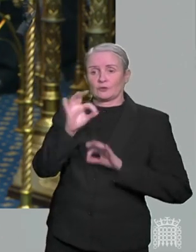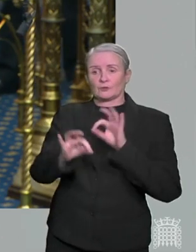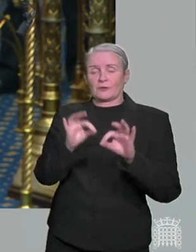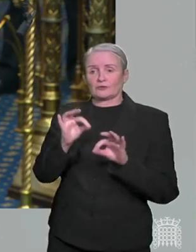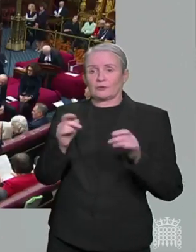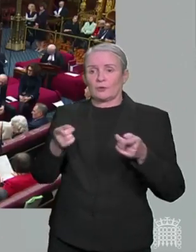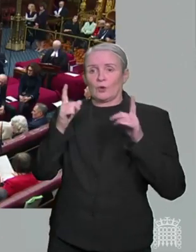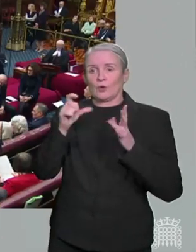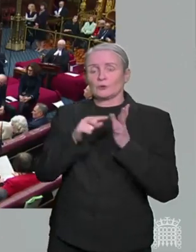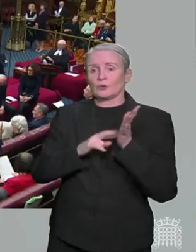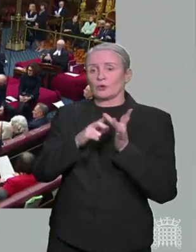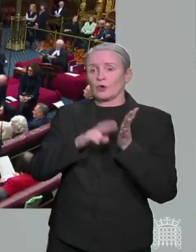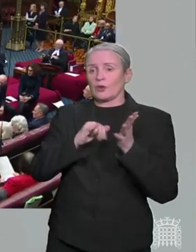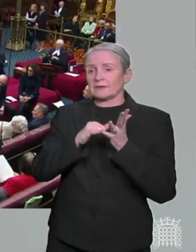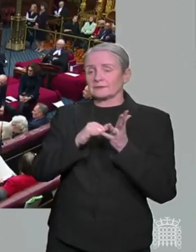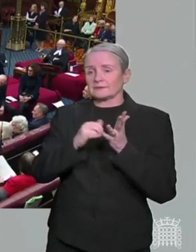Highbury.